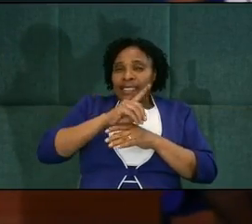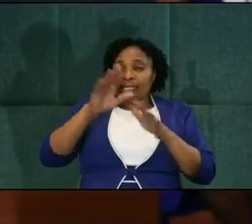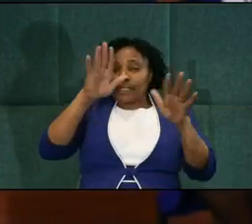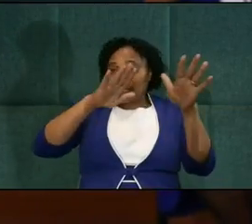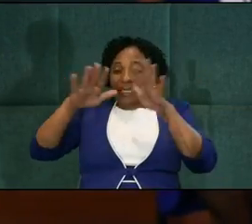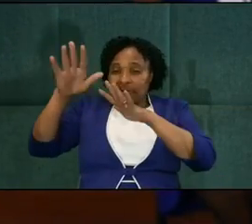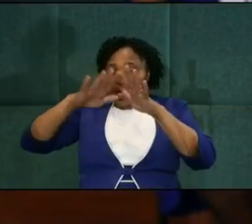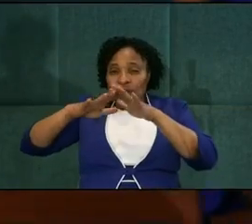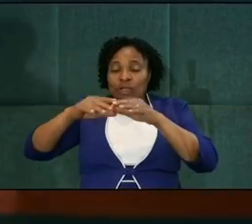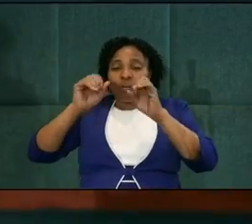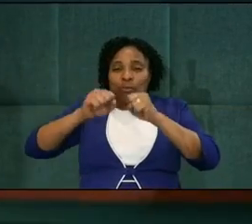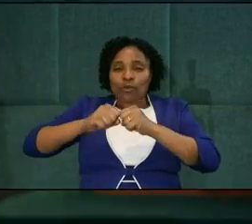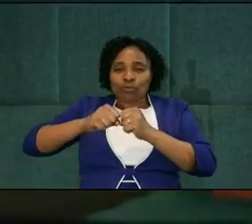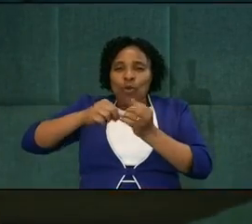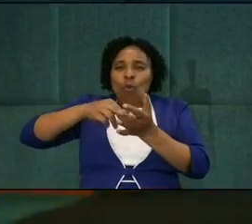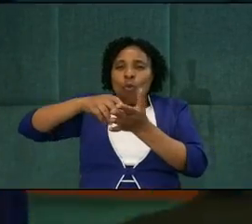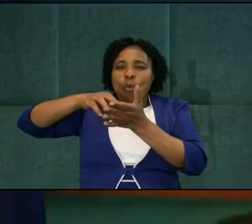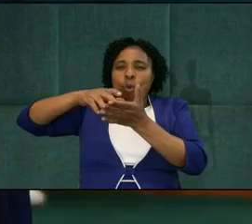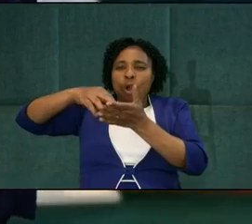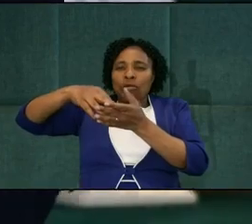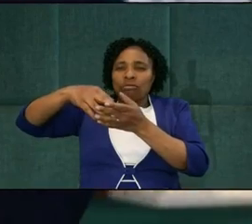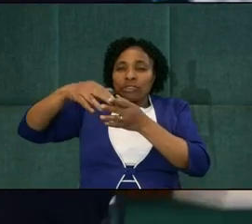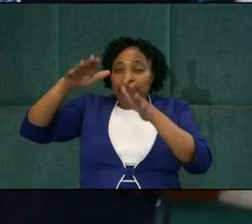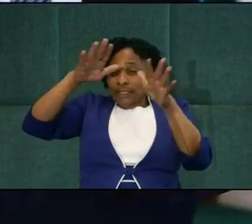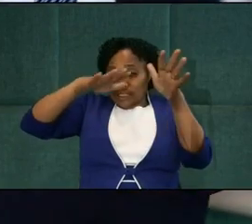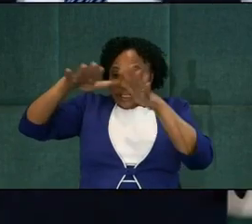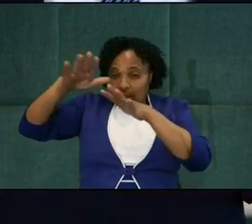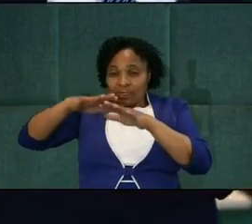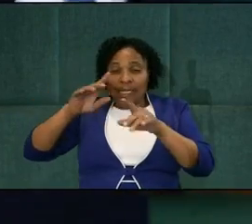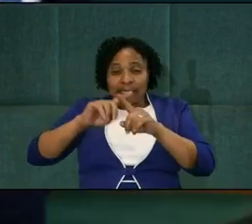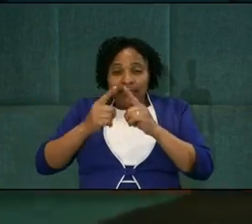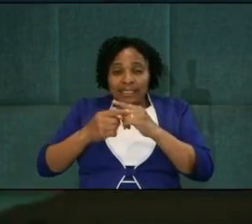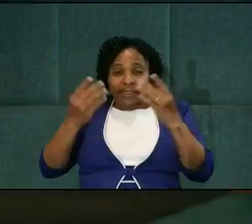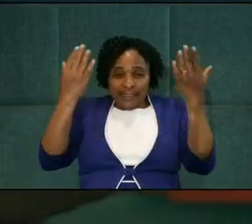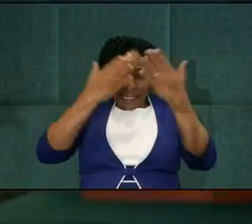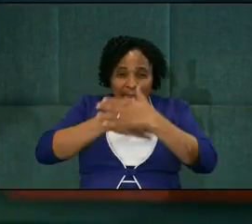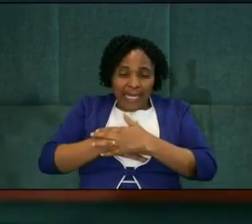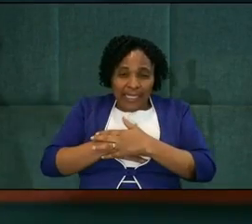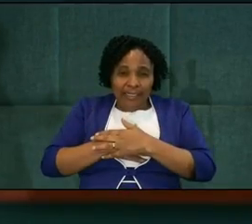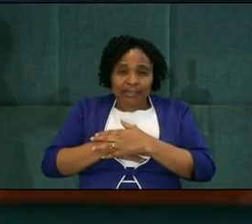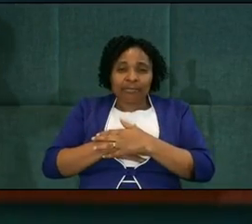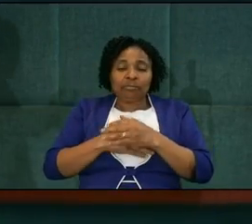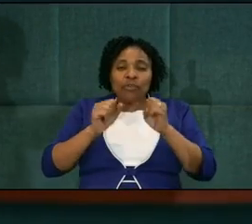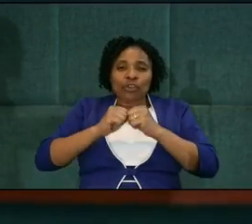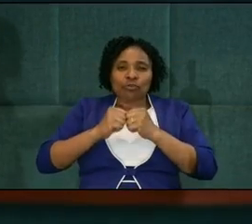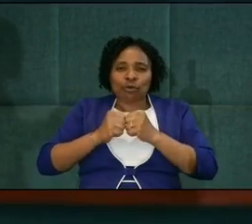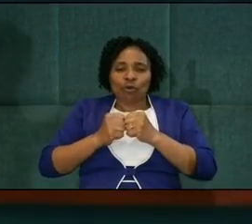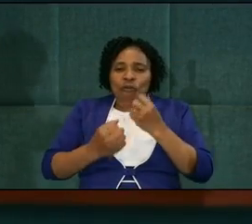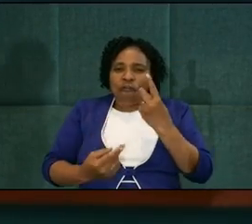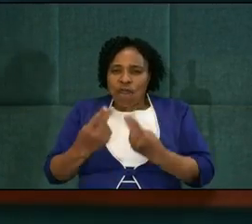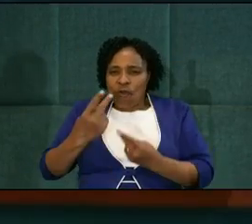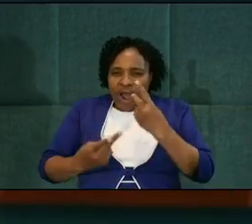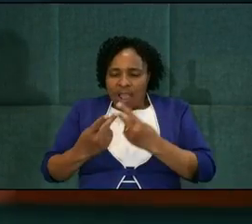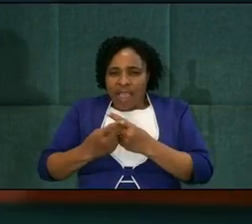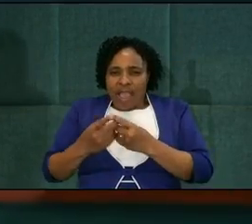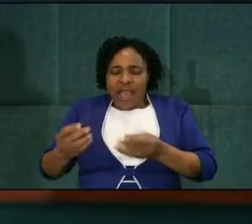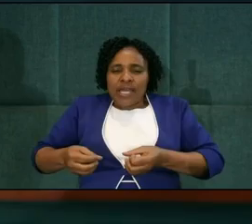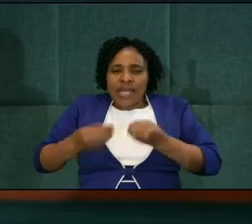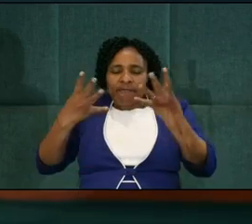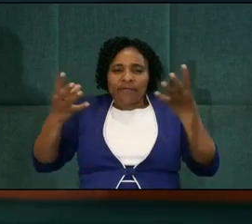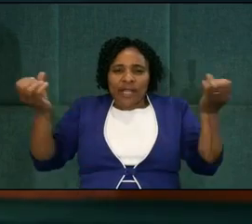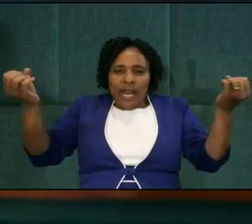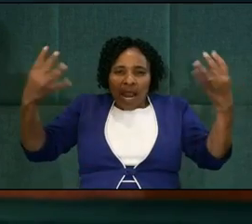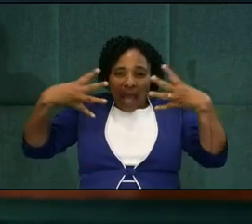they could walk in sunshade. And in the night, it turns into a pillar of fire and gave them both